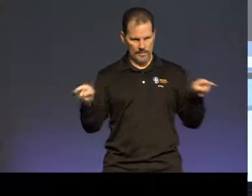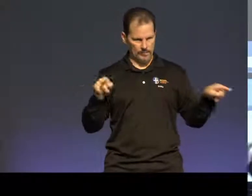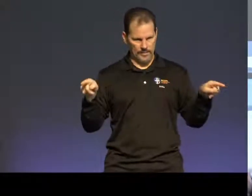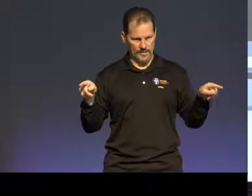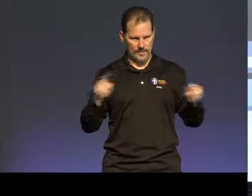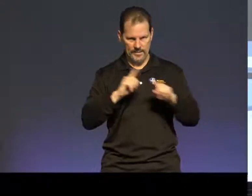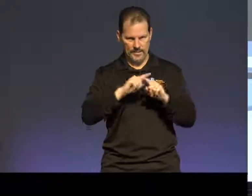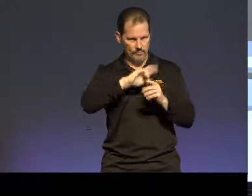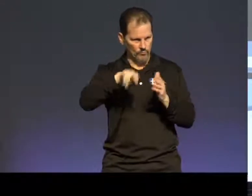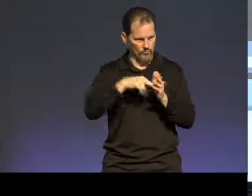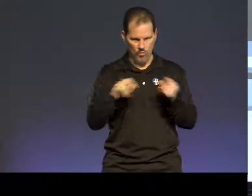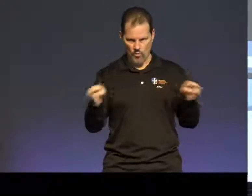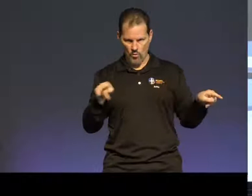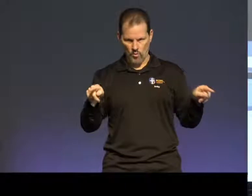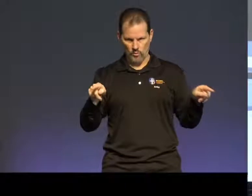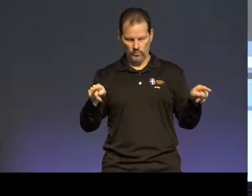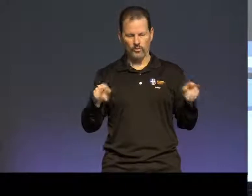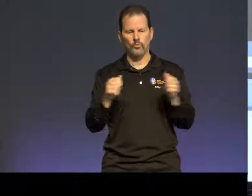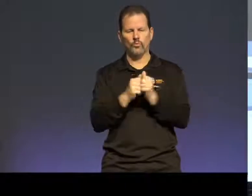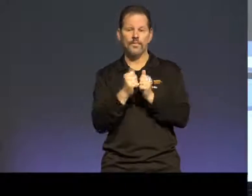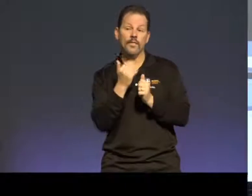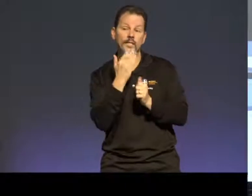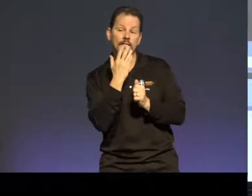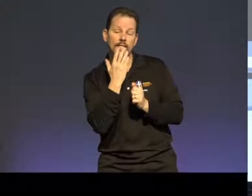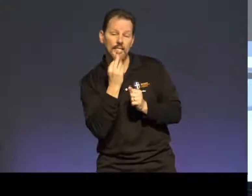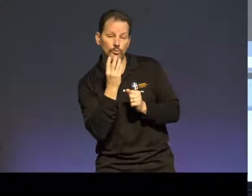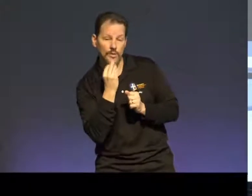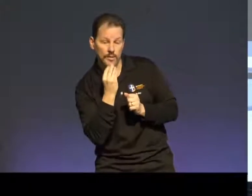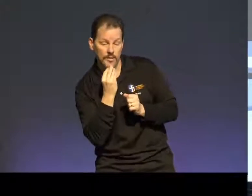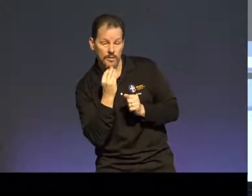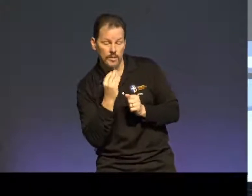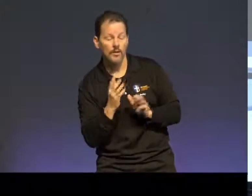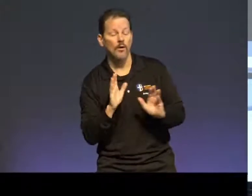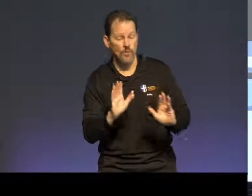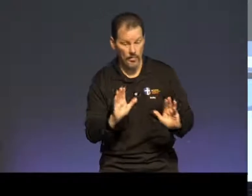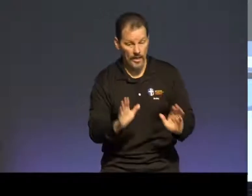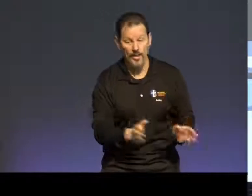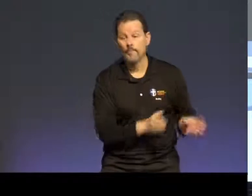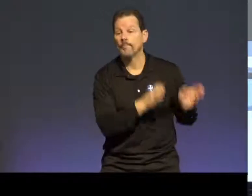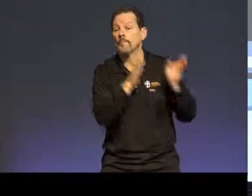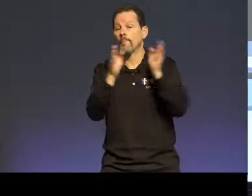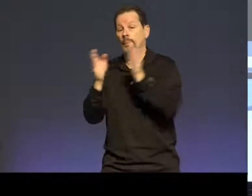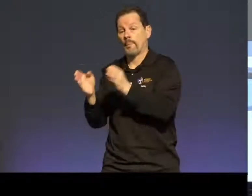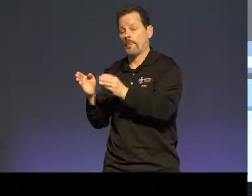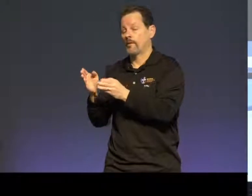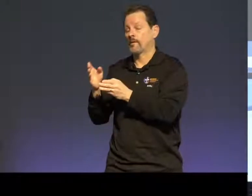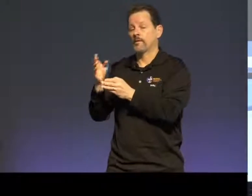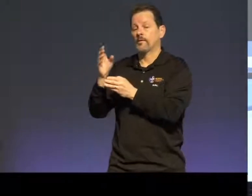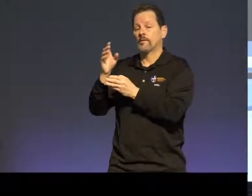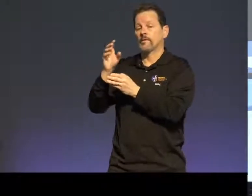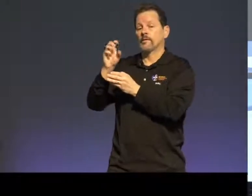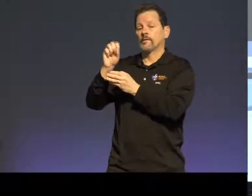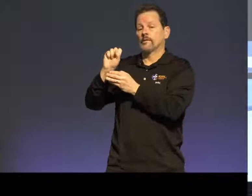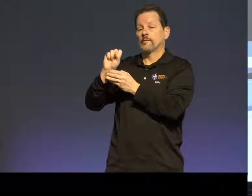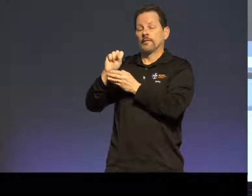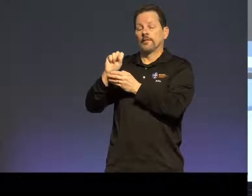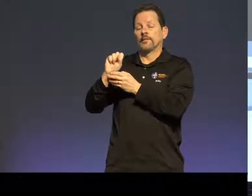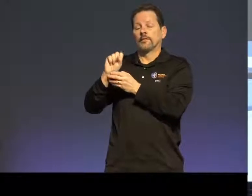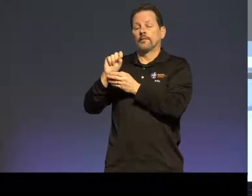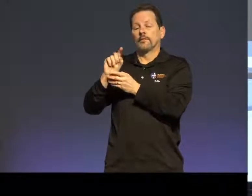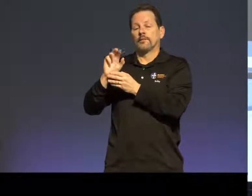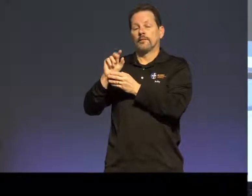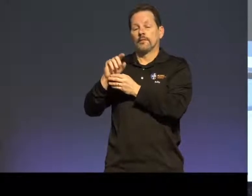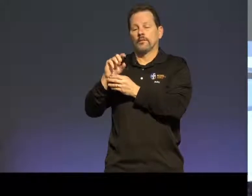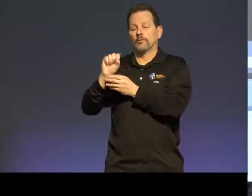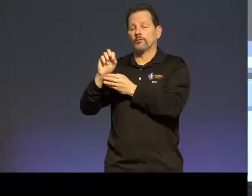and keeping of the nation. One is supposed to be the people, the reign over the people on behalf of God or in the presence of God. The other is the